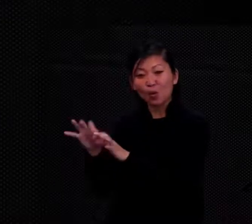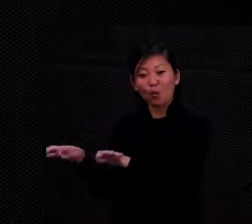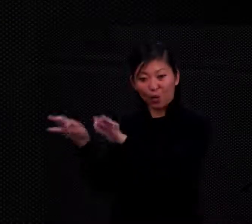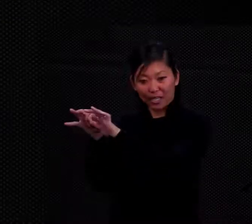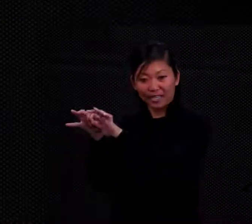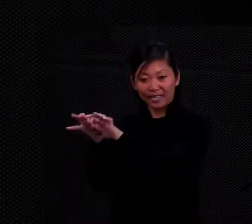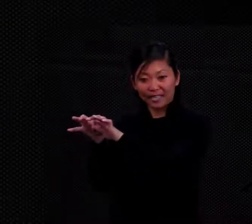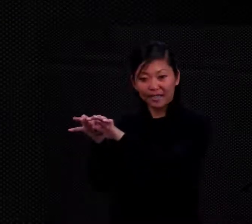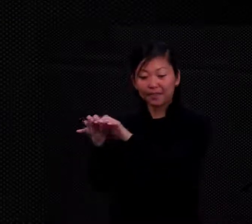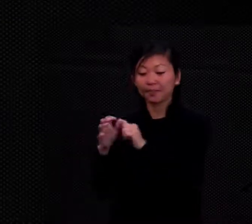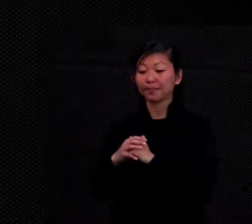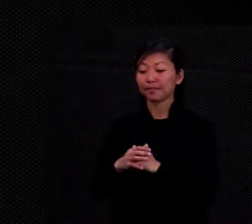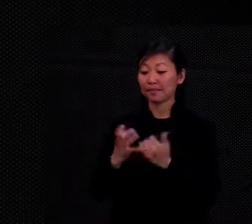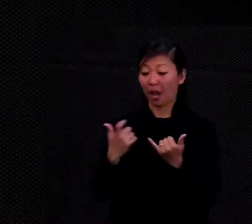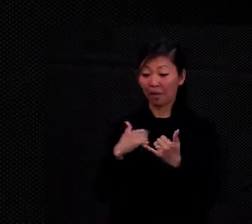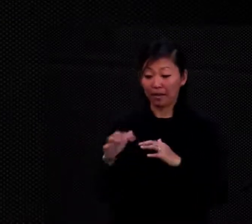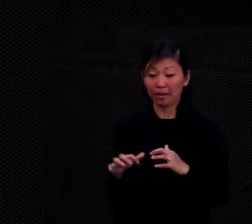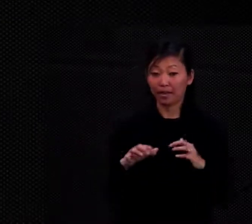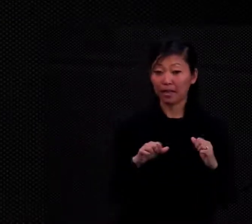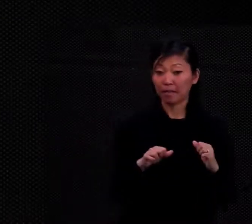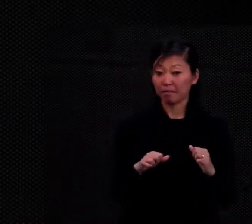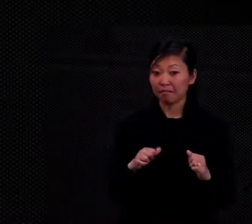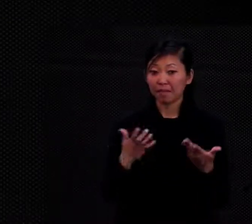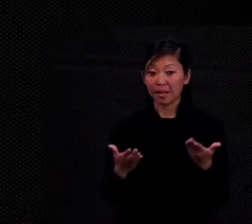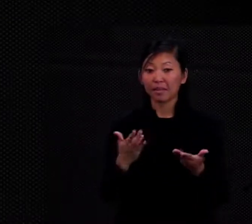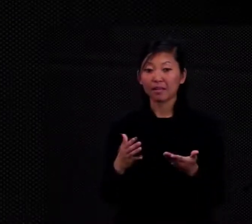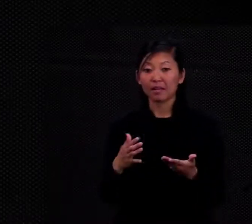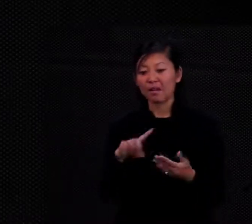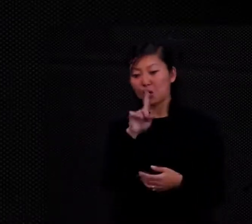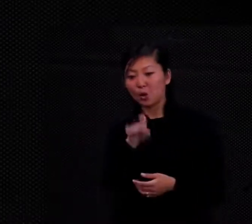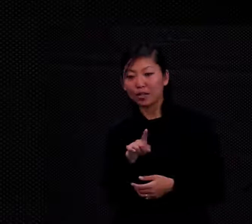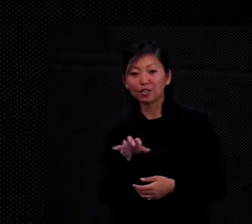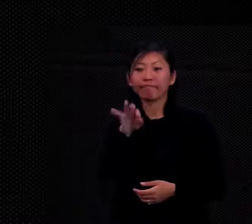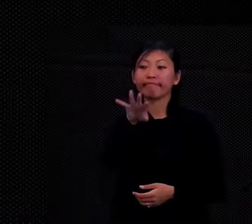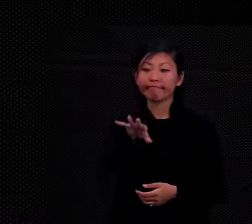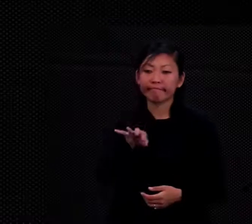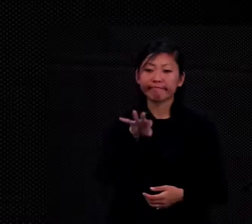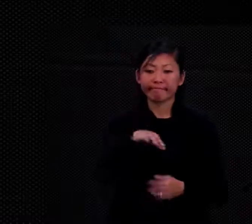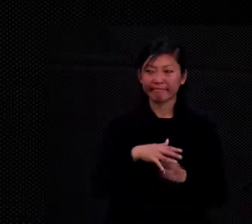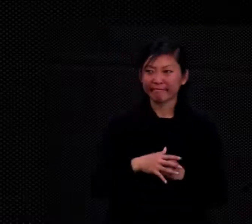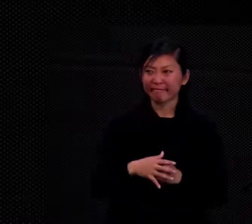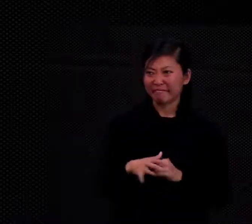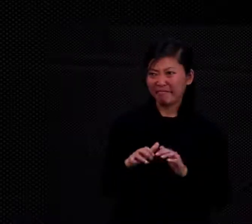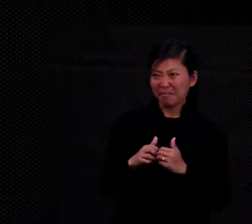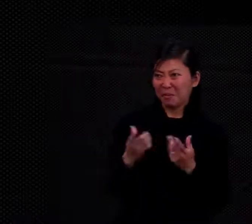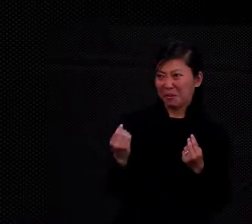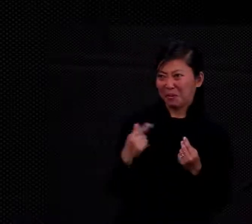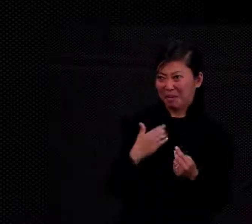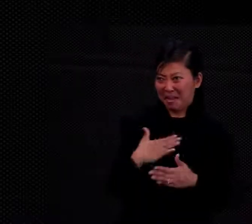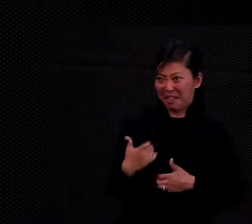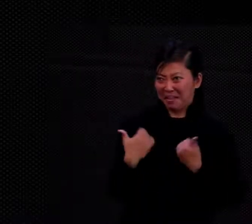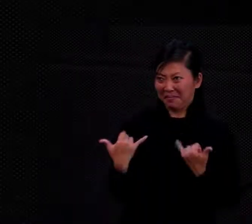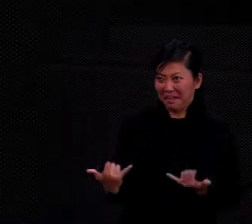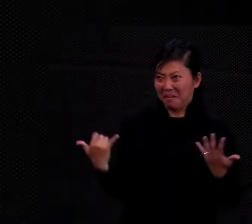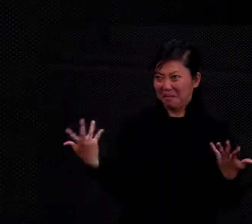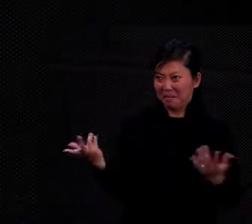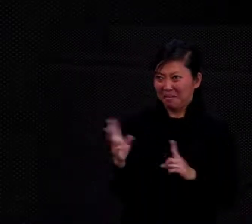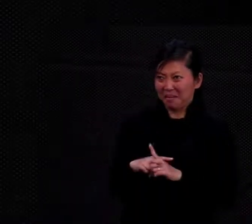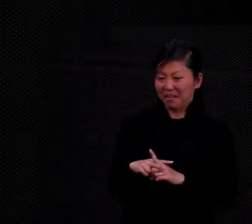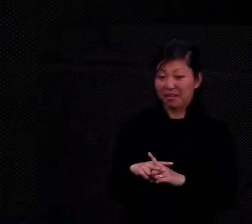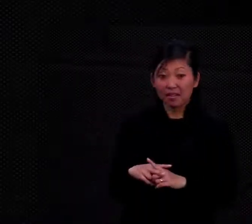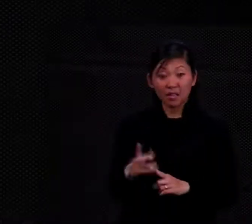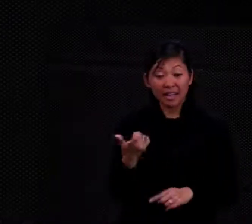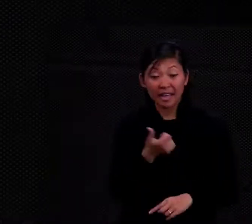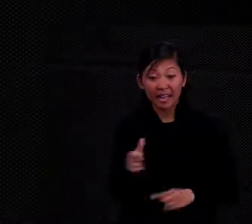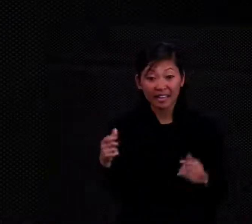Now, as we leave from here, a couple questions that maybe would be helpful. So you think about, how does this apply to my life? Is there anyone that you are in